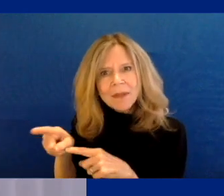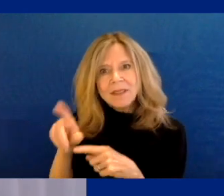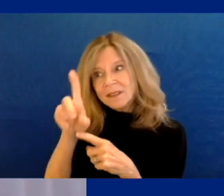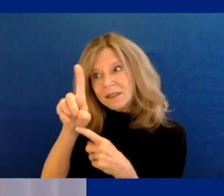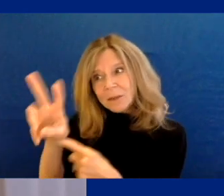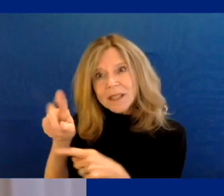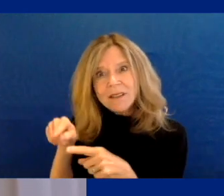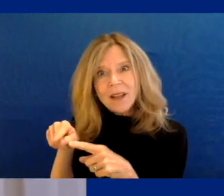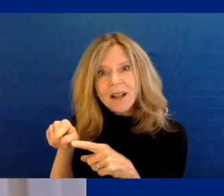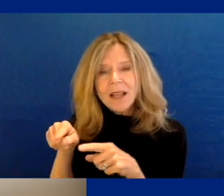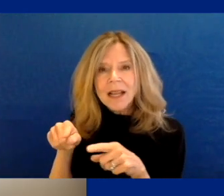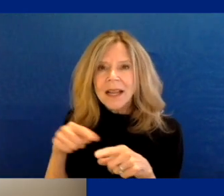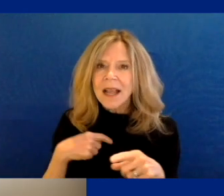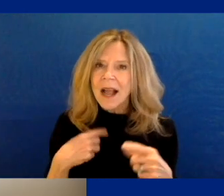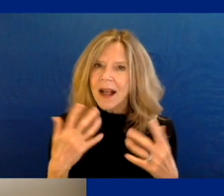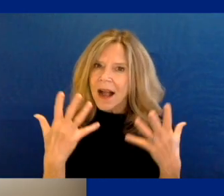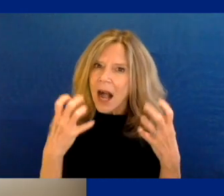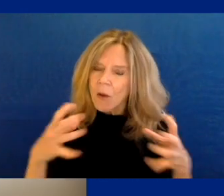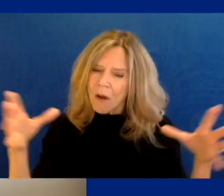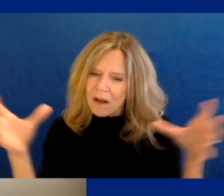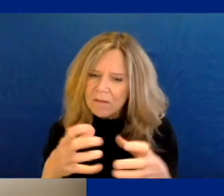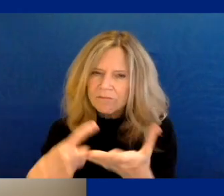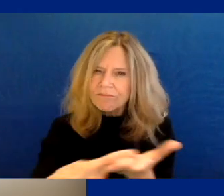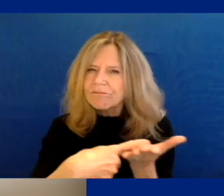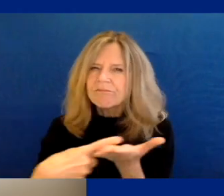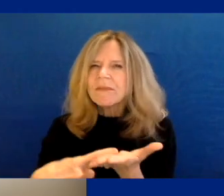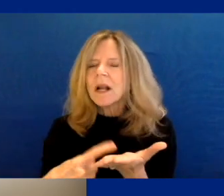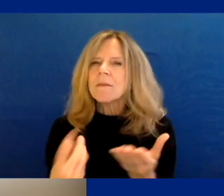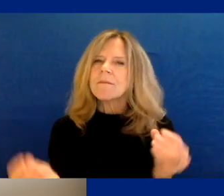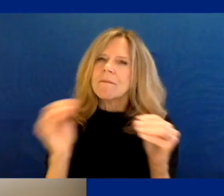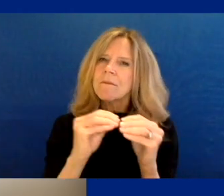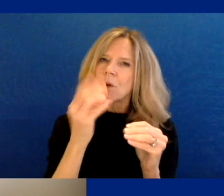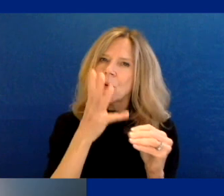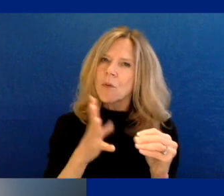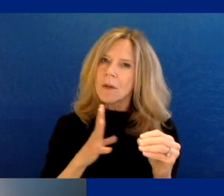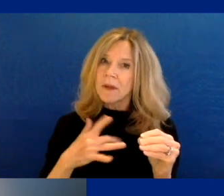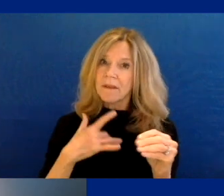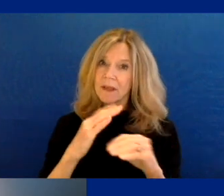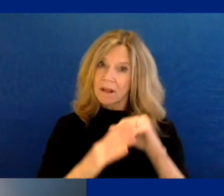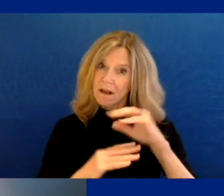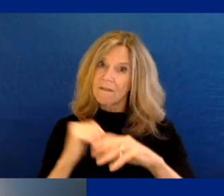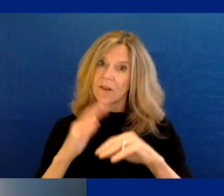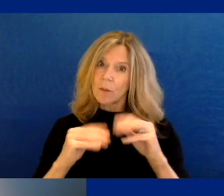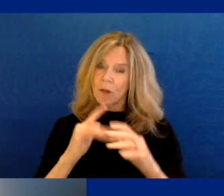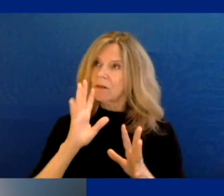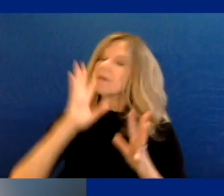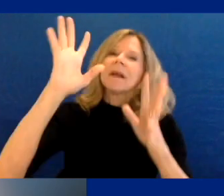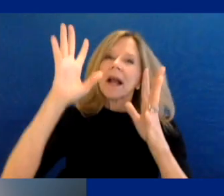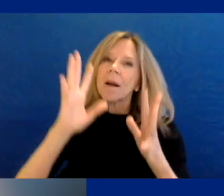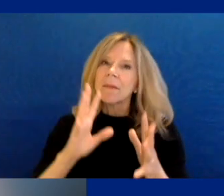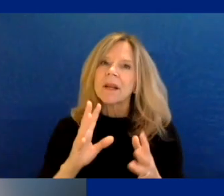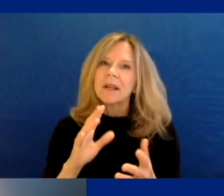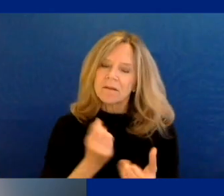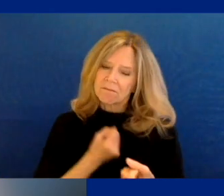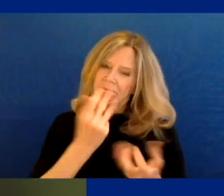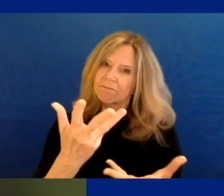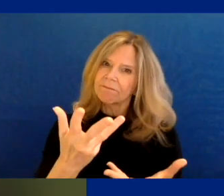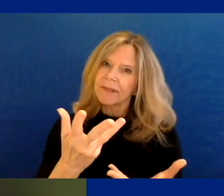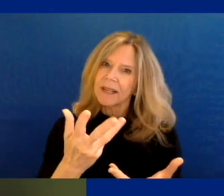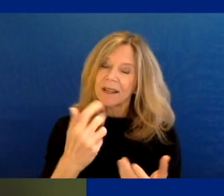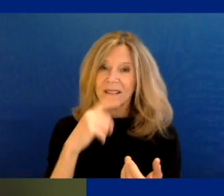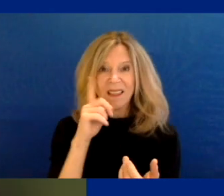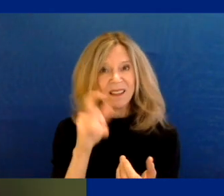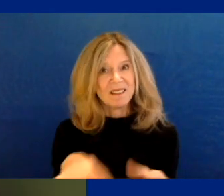and domestic violence. I really do hope that there are a lot more women who feel comfortable in speaking up, and I think that's one of the